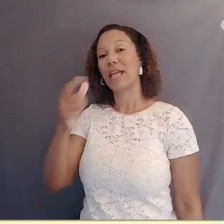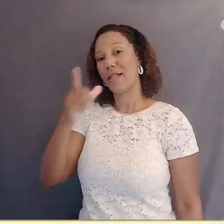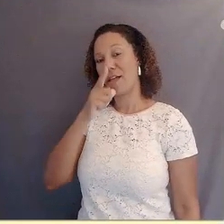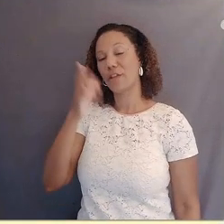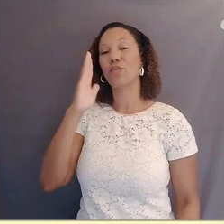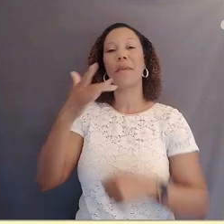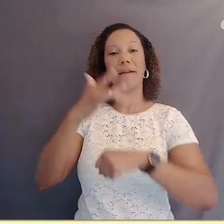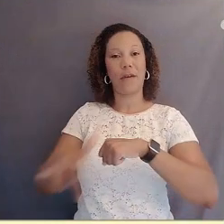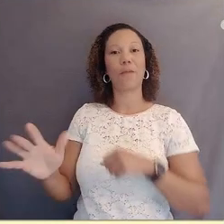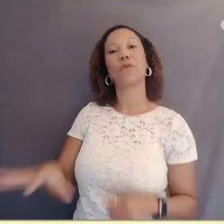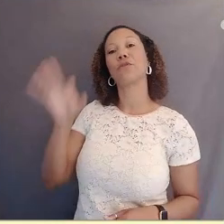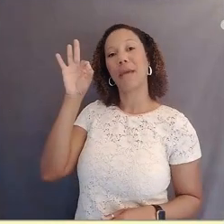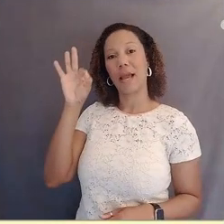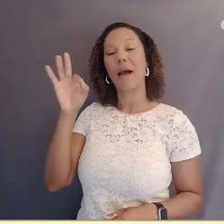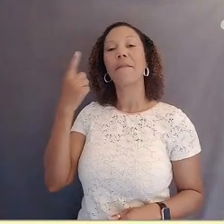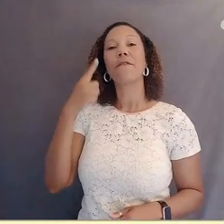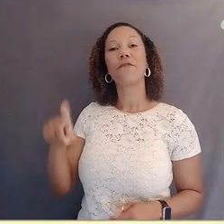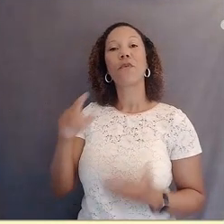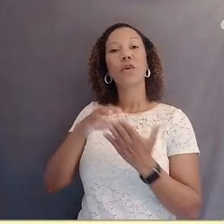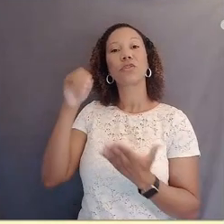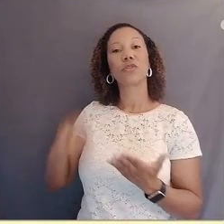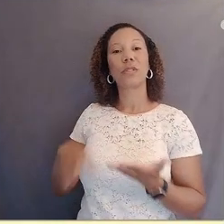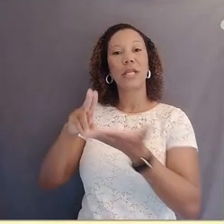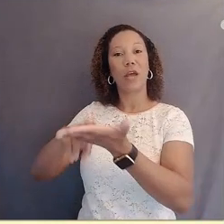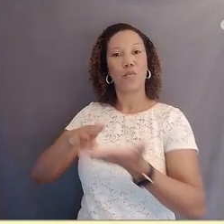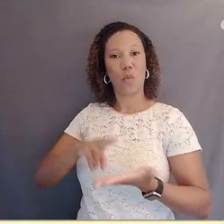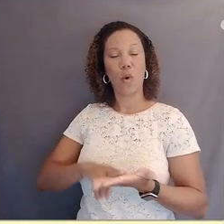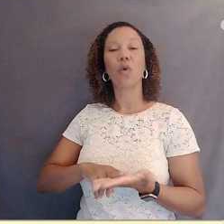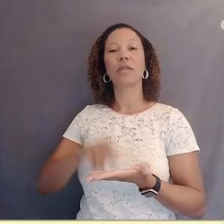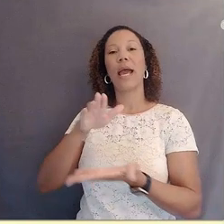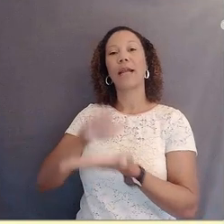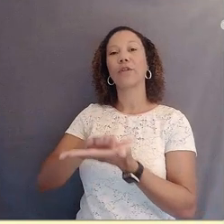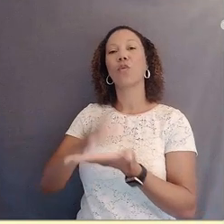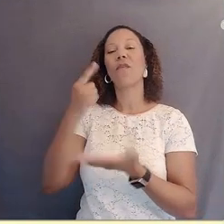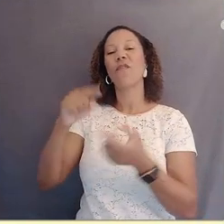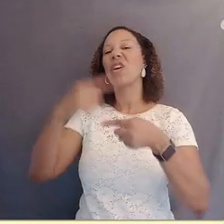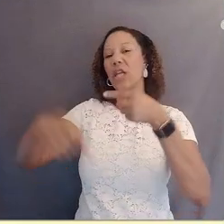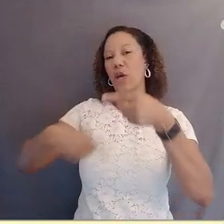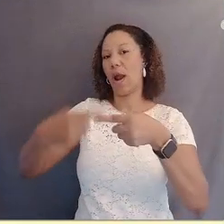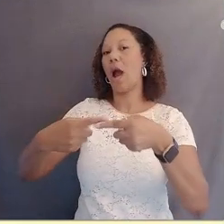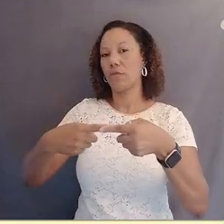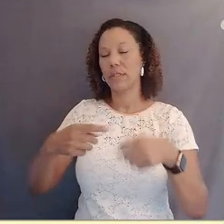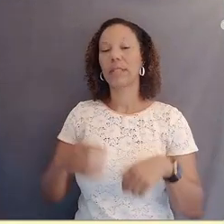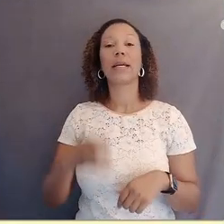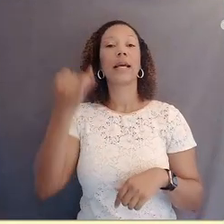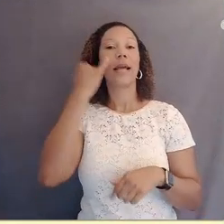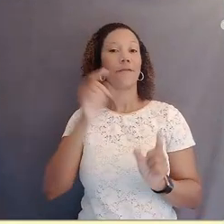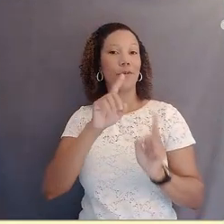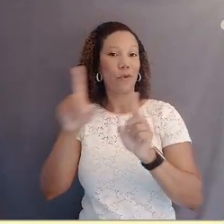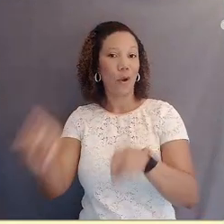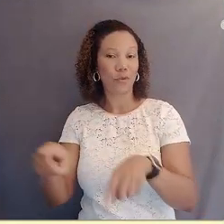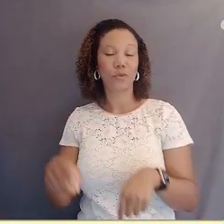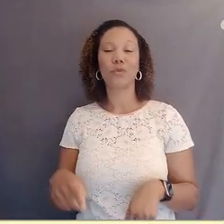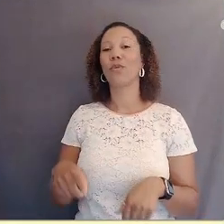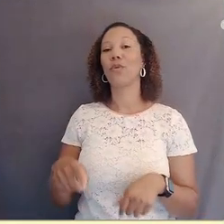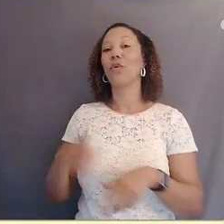for pickup for students enrolled at a school on the year-round schedule. Students that attend a school on either a